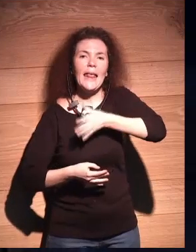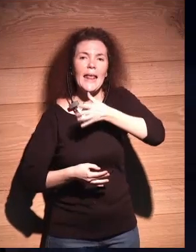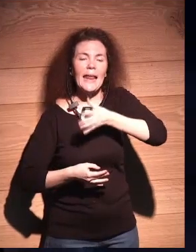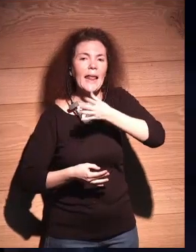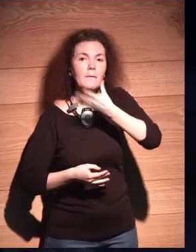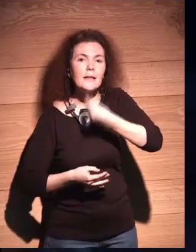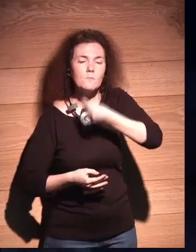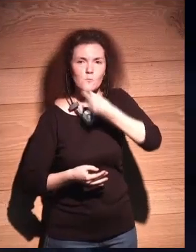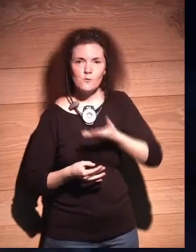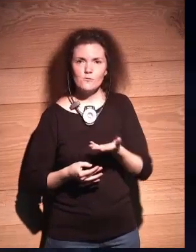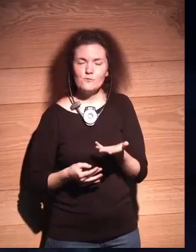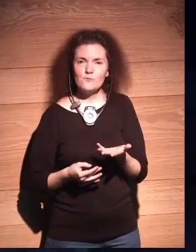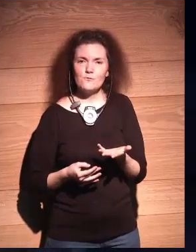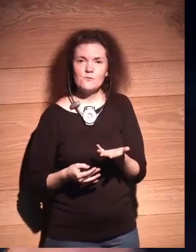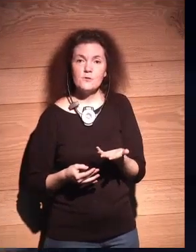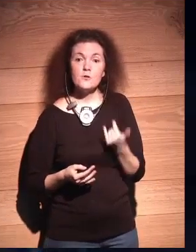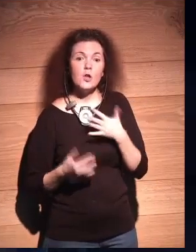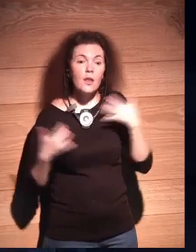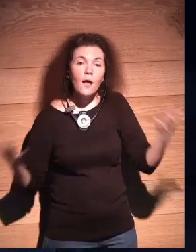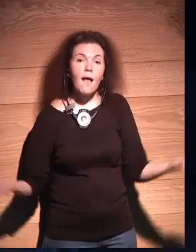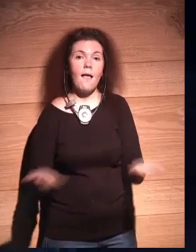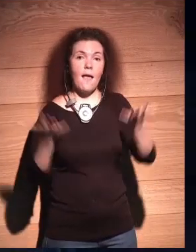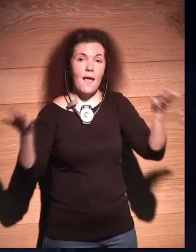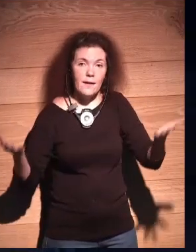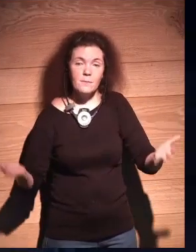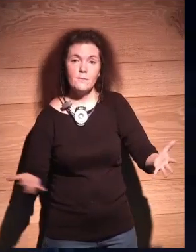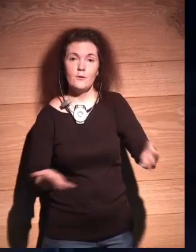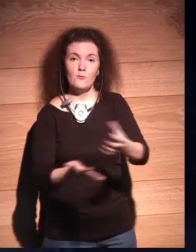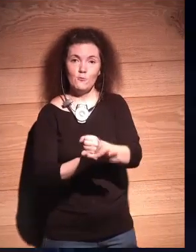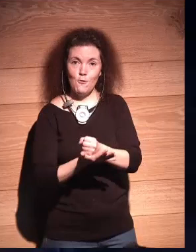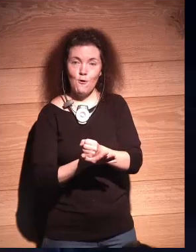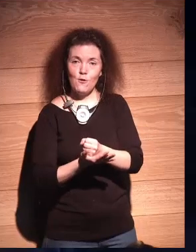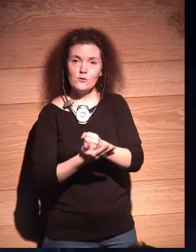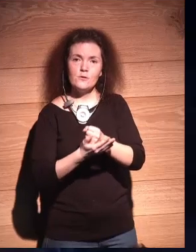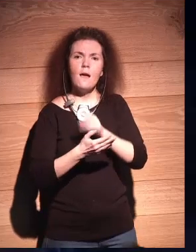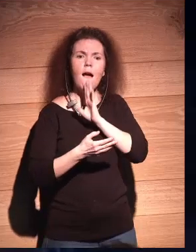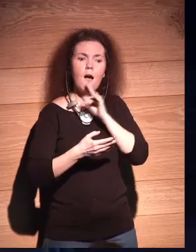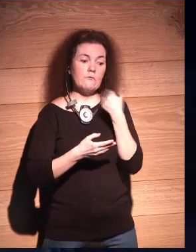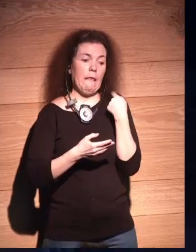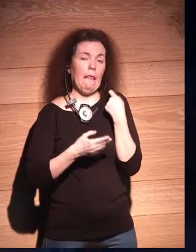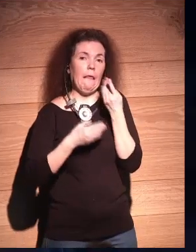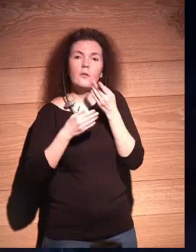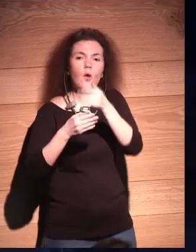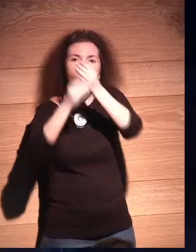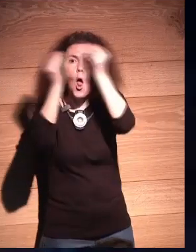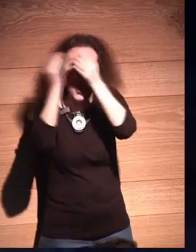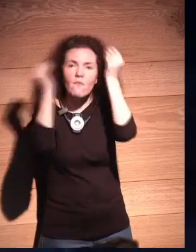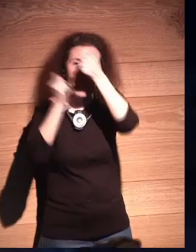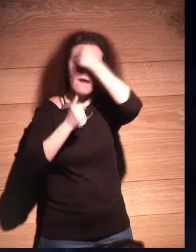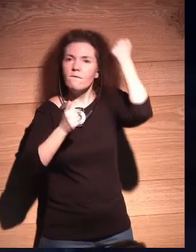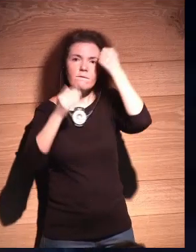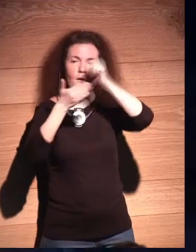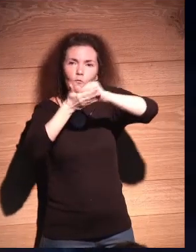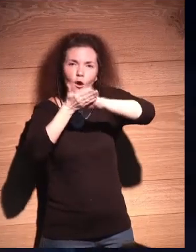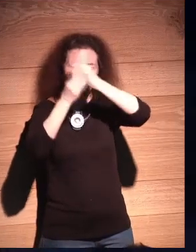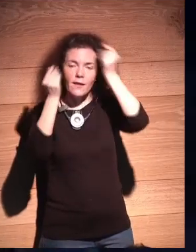to encourage all of you to just ignore what I just said and make the most beautiful thing that you can possibly